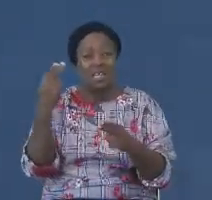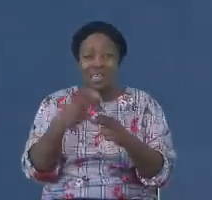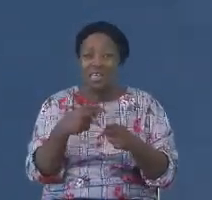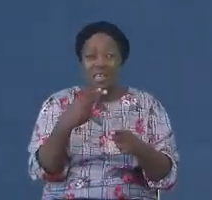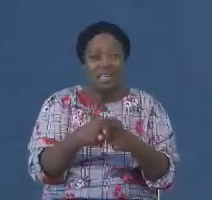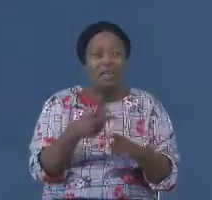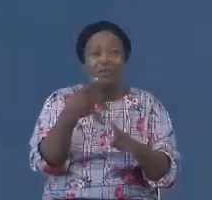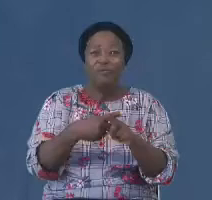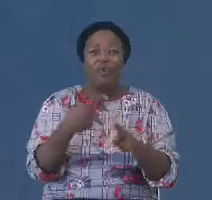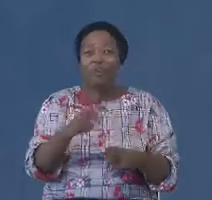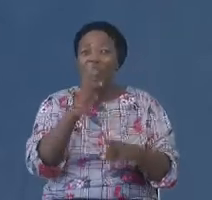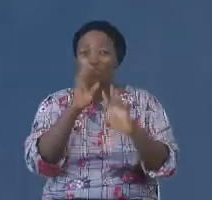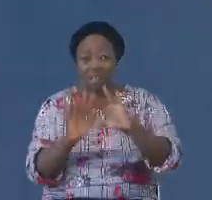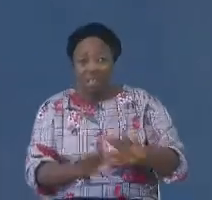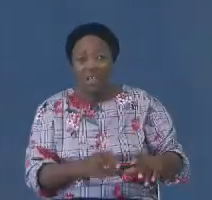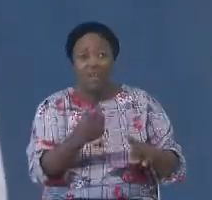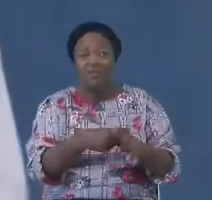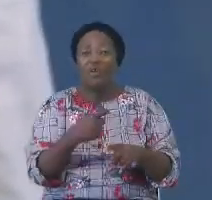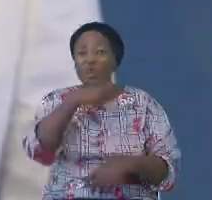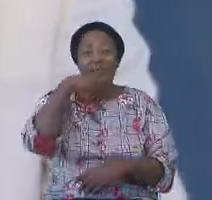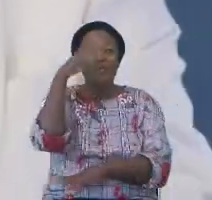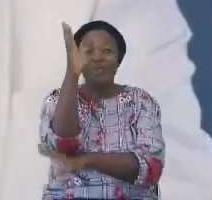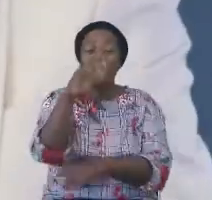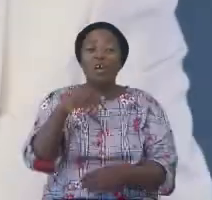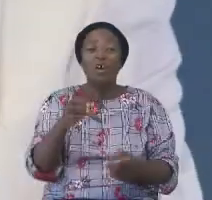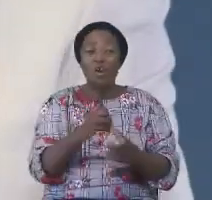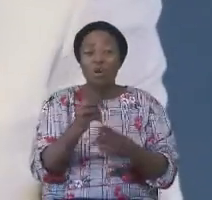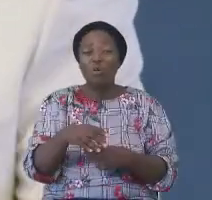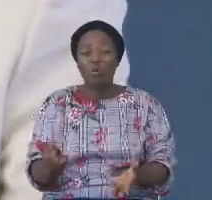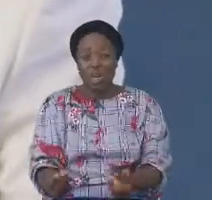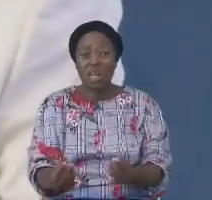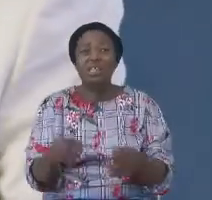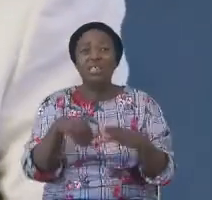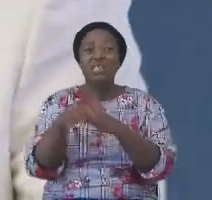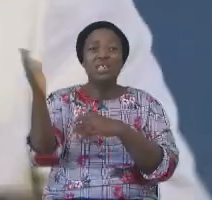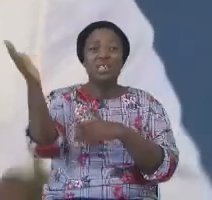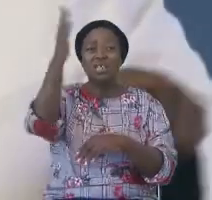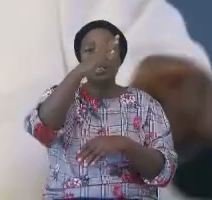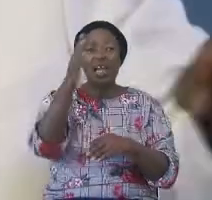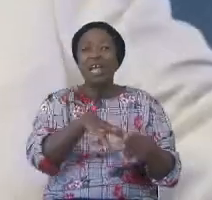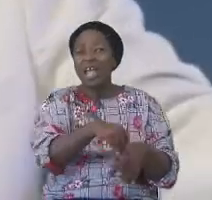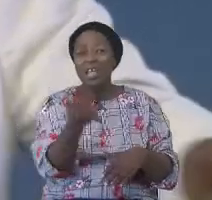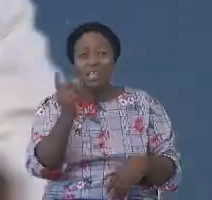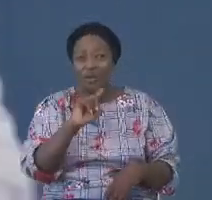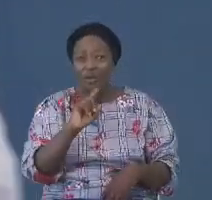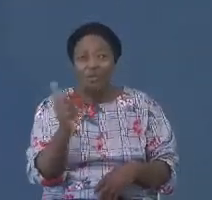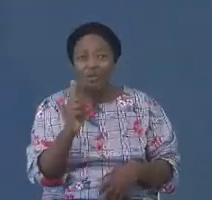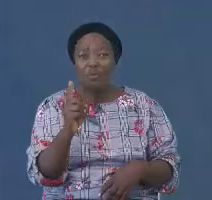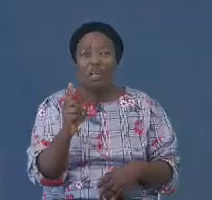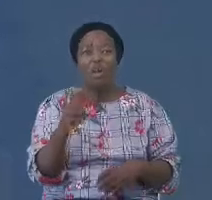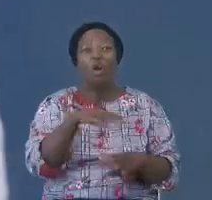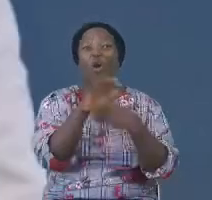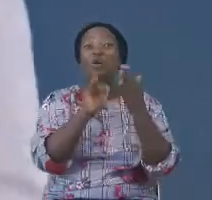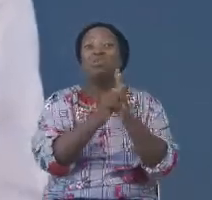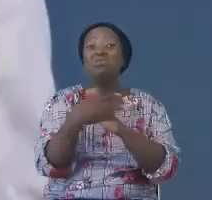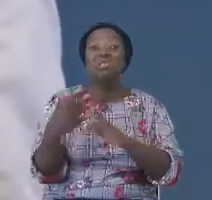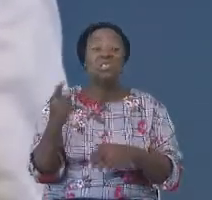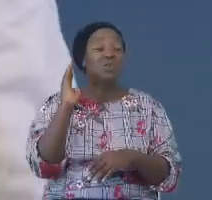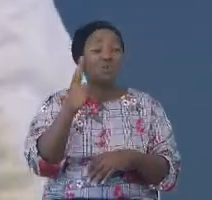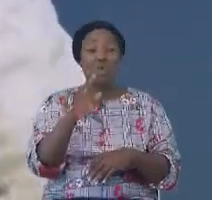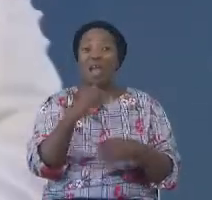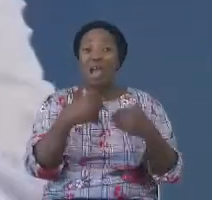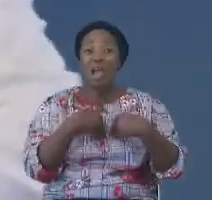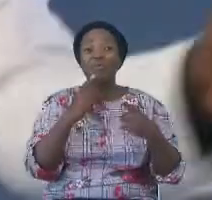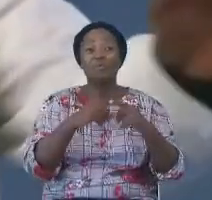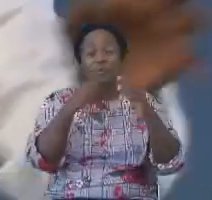scene bearing any name from the sea from the forest on land in